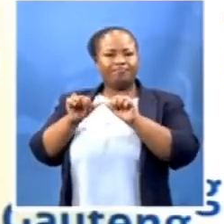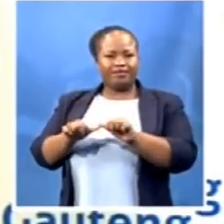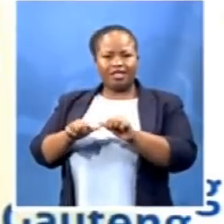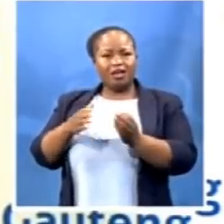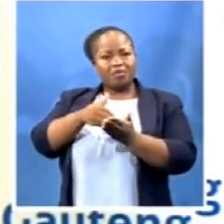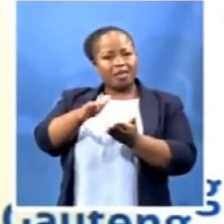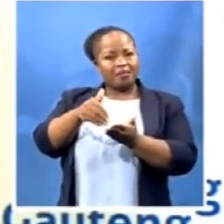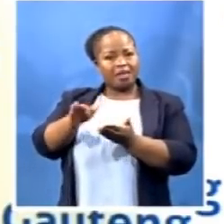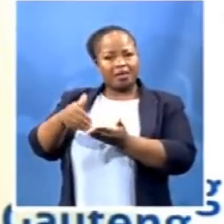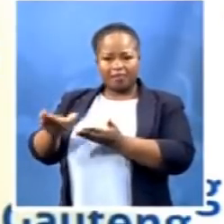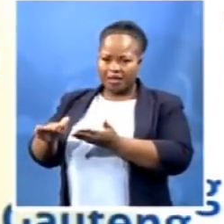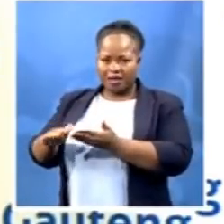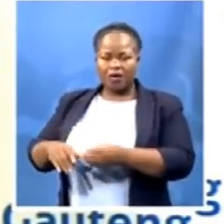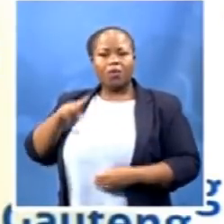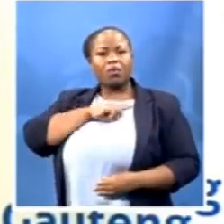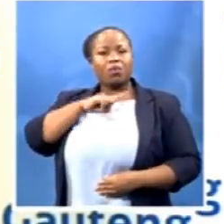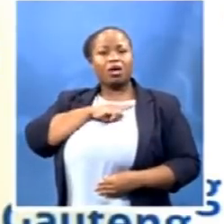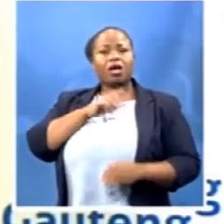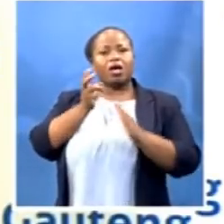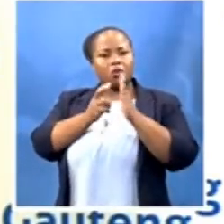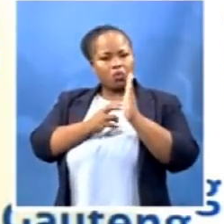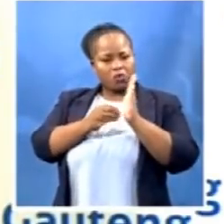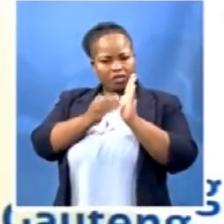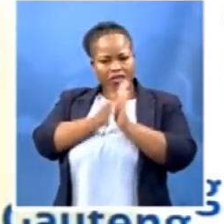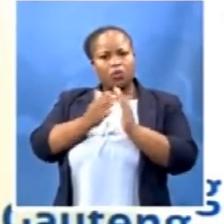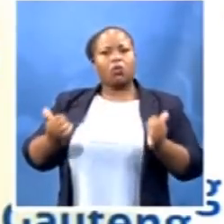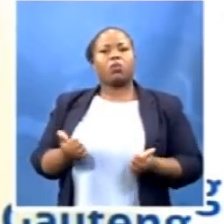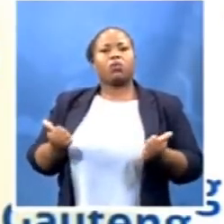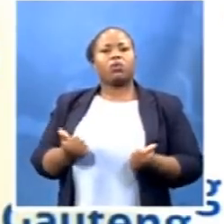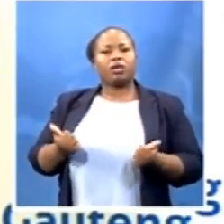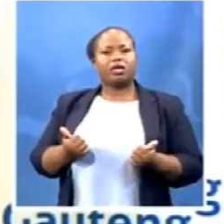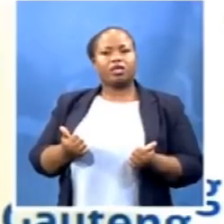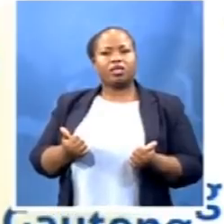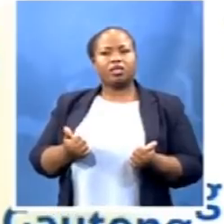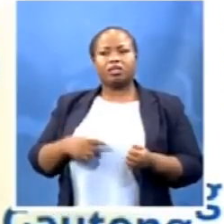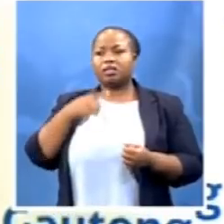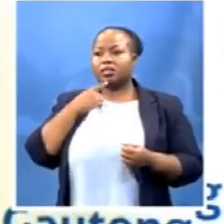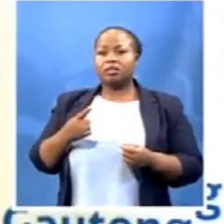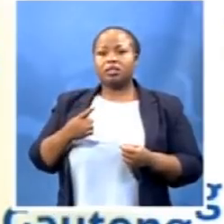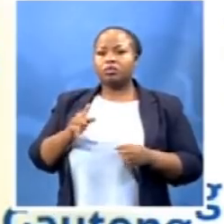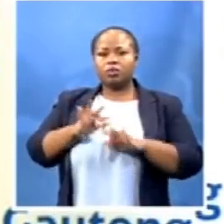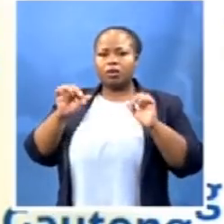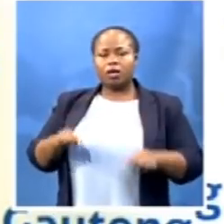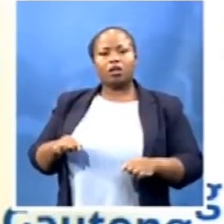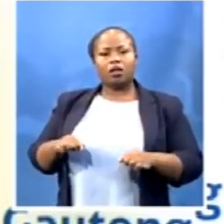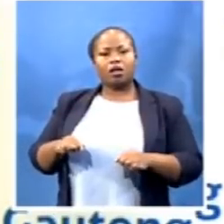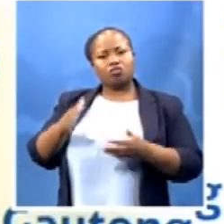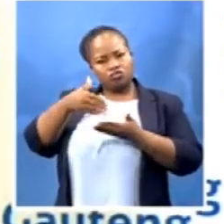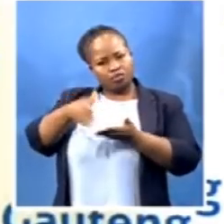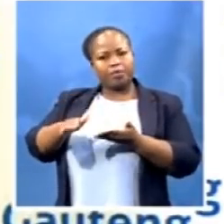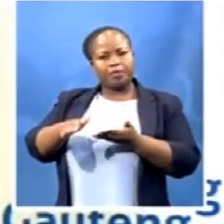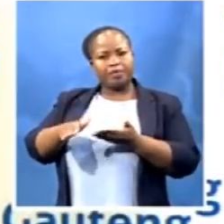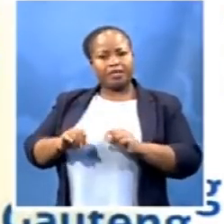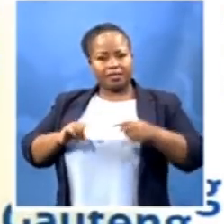regulations that prohibits evictions. So that's the first important point.